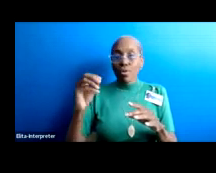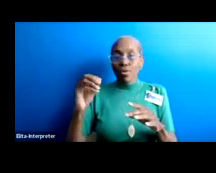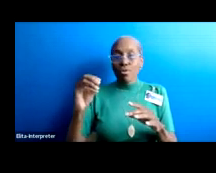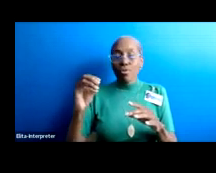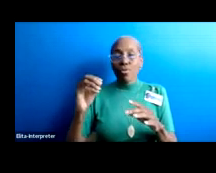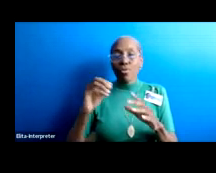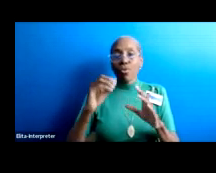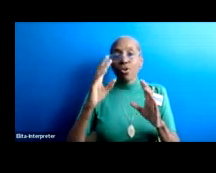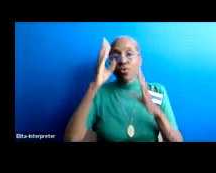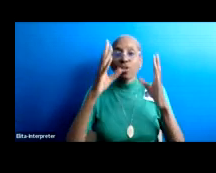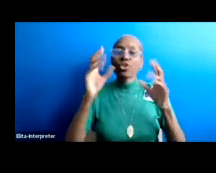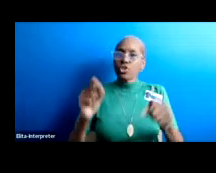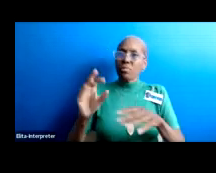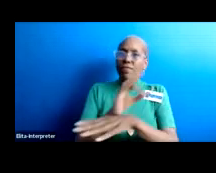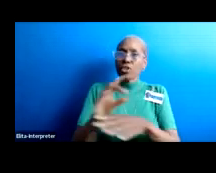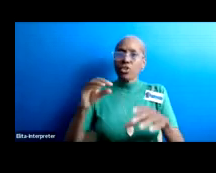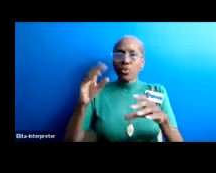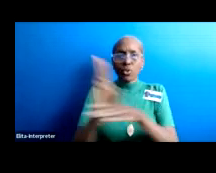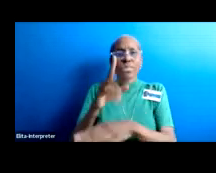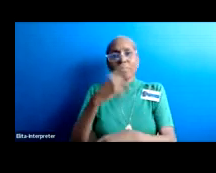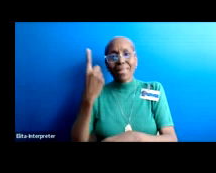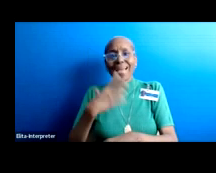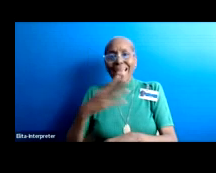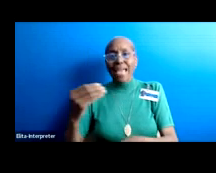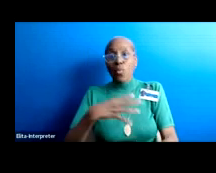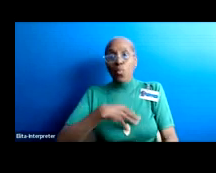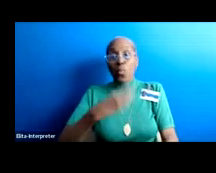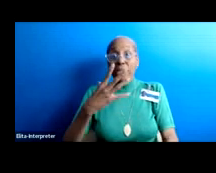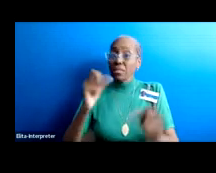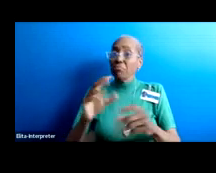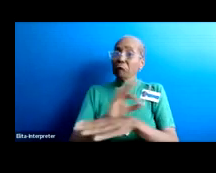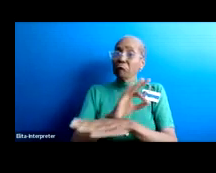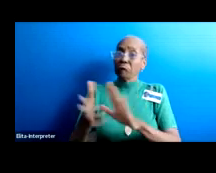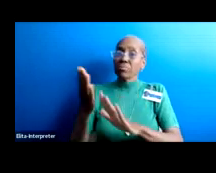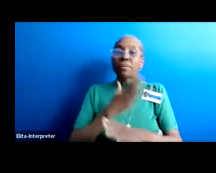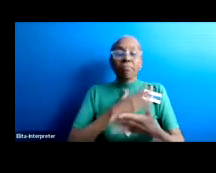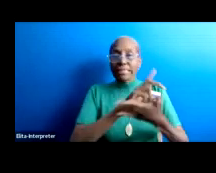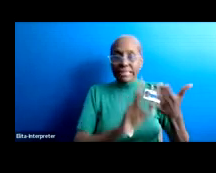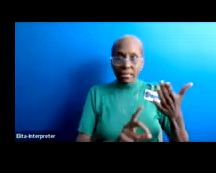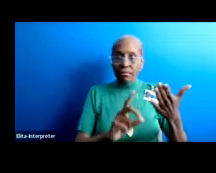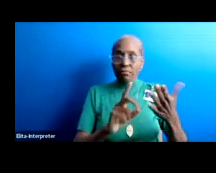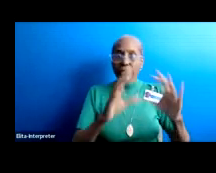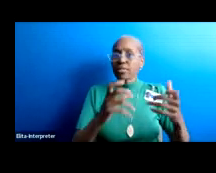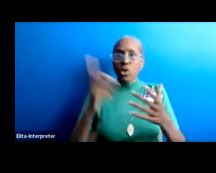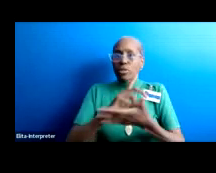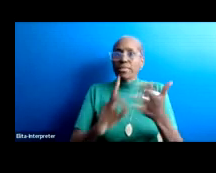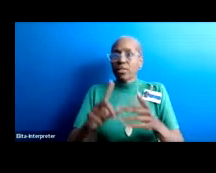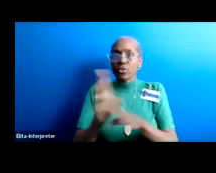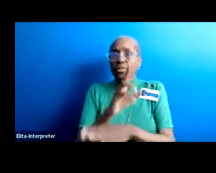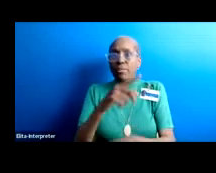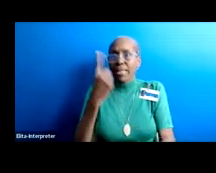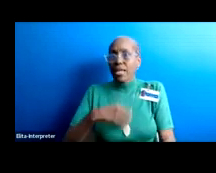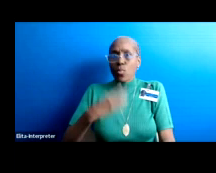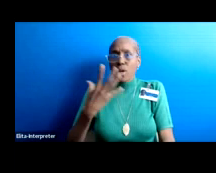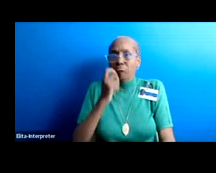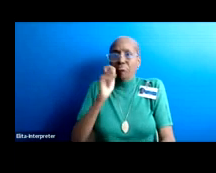functional in black and white. When I was starting out in my design classes, we only designed things in black and white. That's